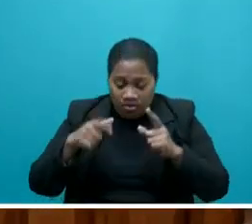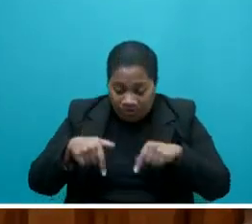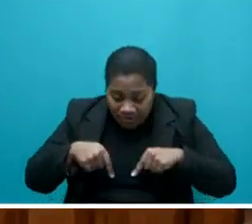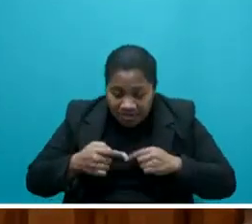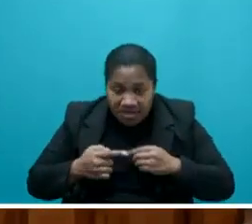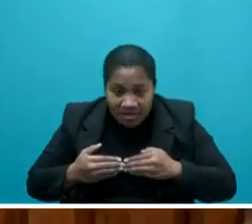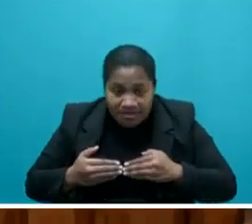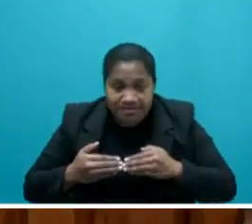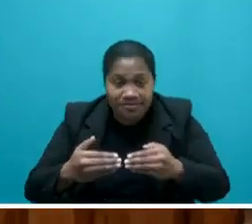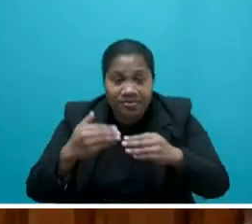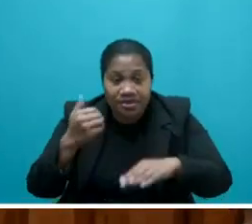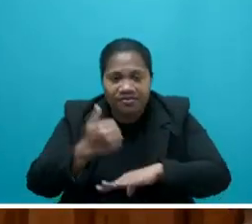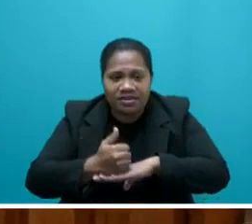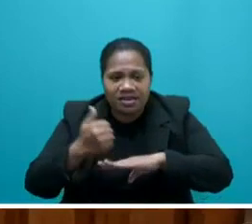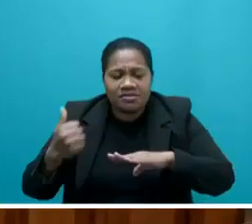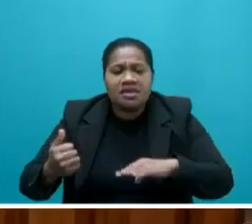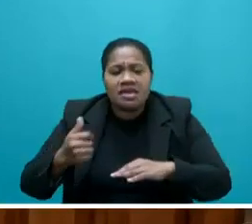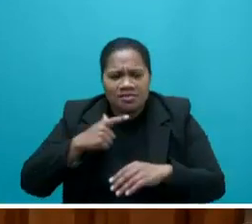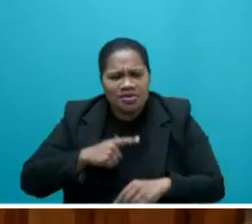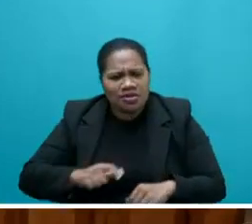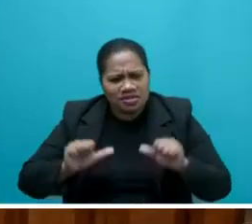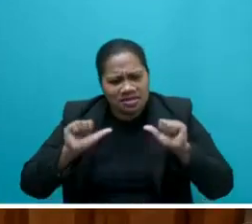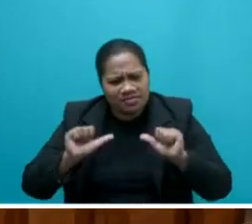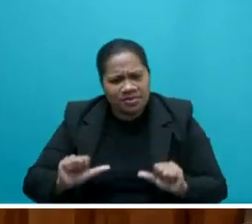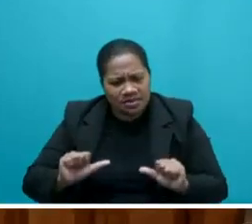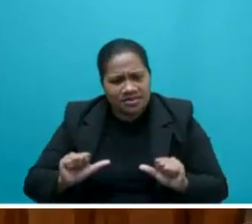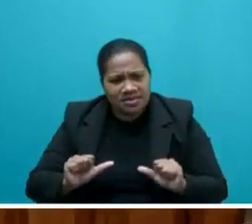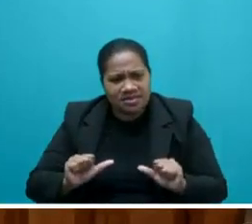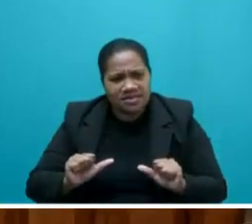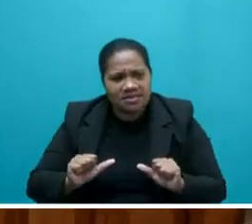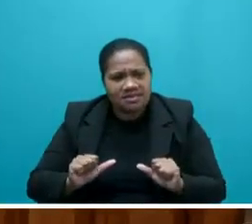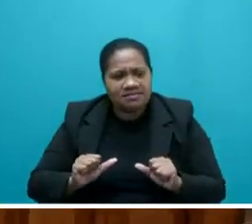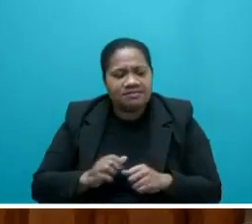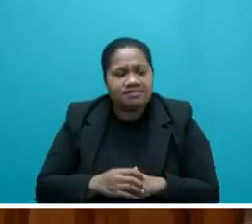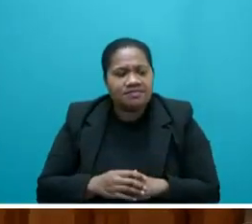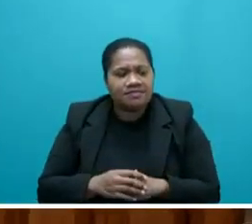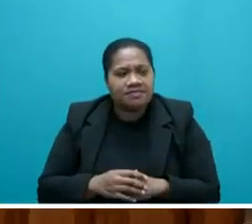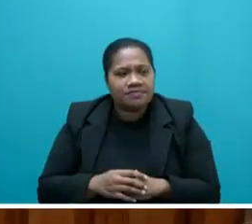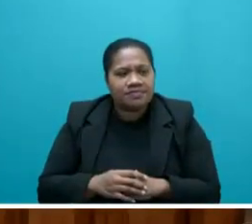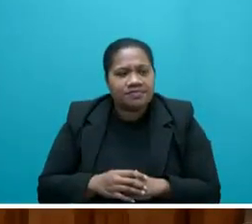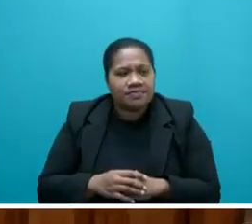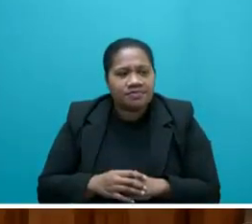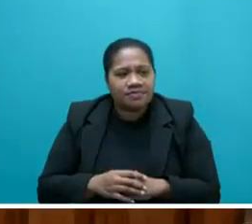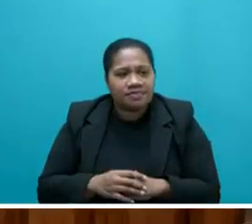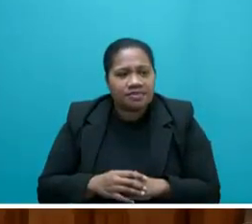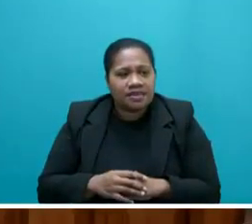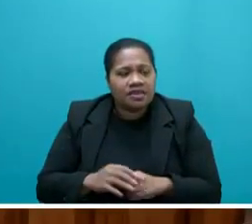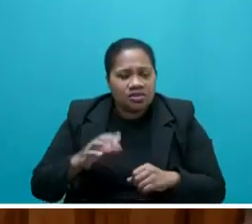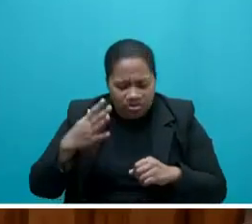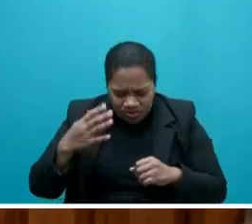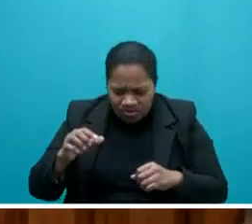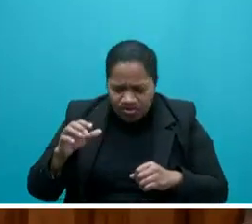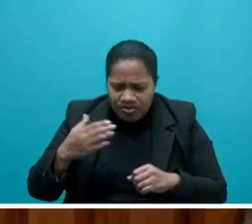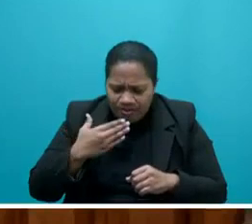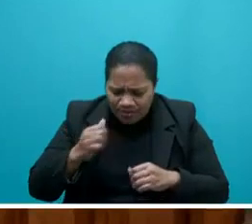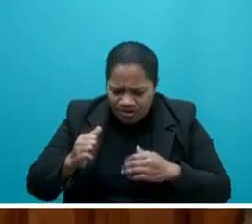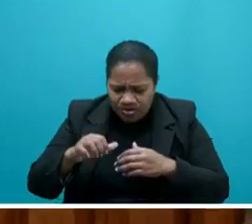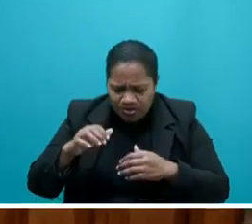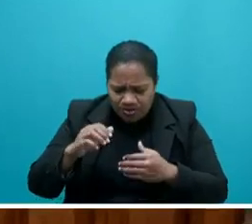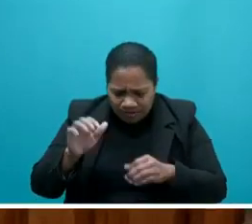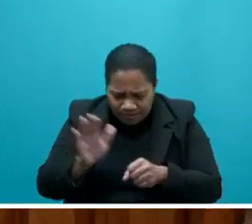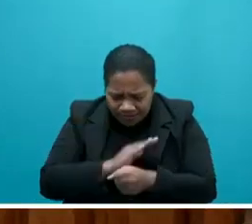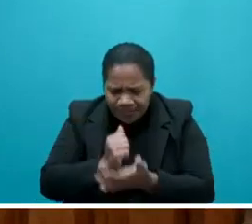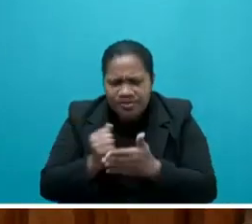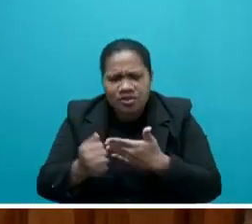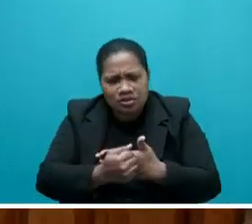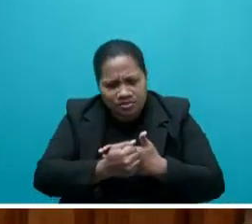His Excellency, the President, to call for fresh elections to pave the way to salvage and secure our nation. With these words,